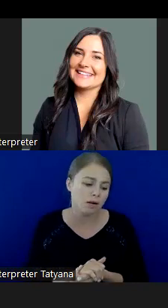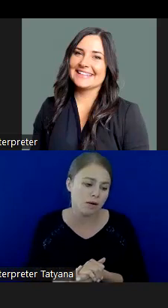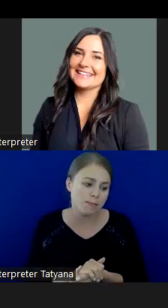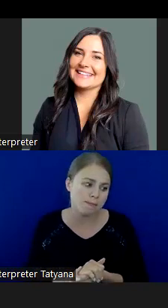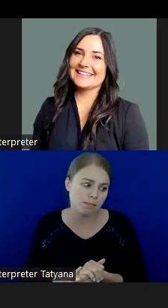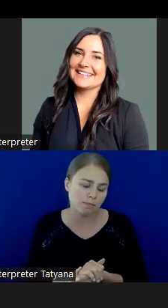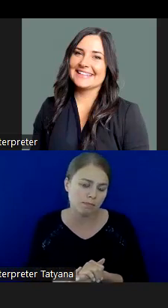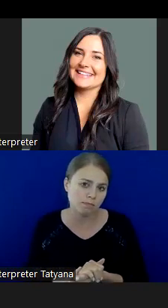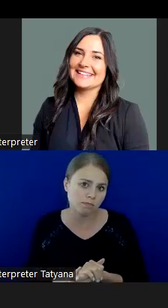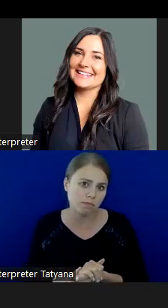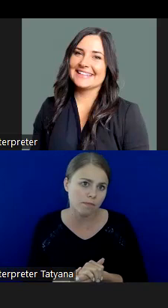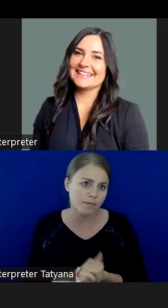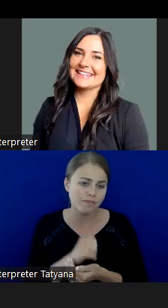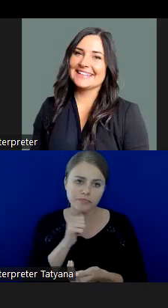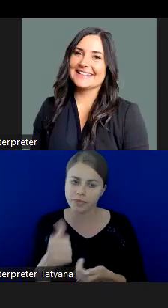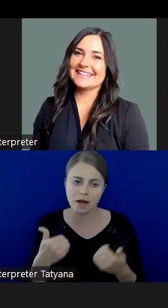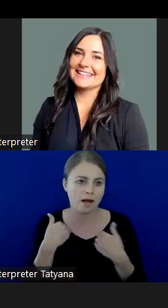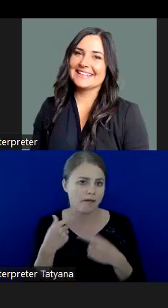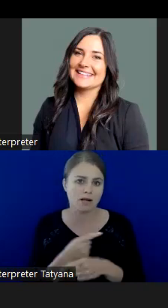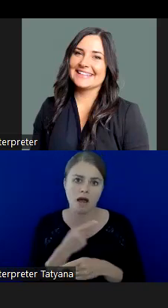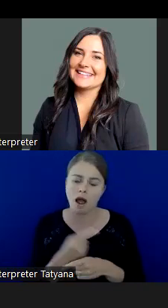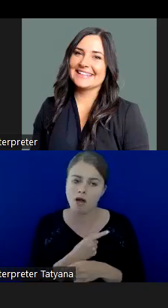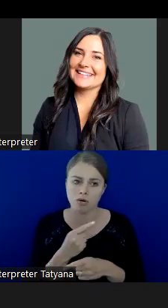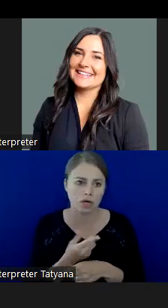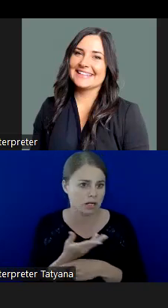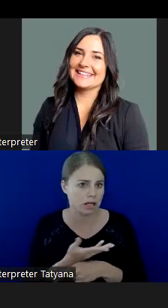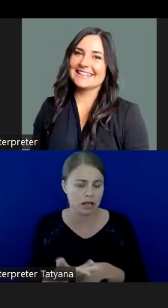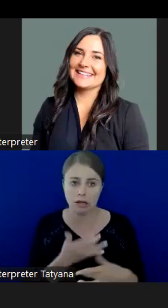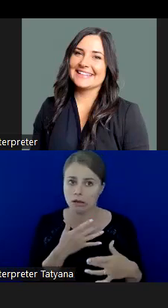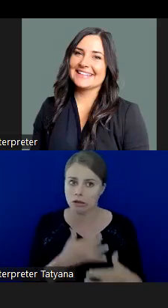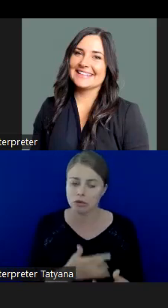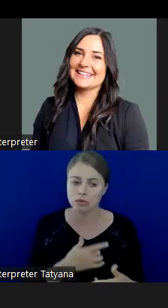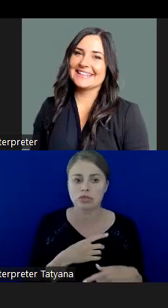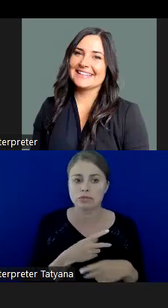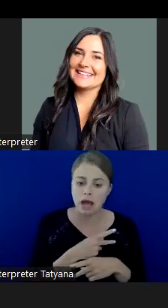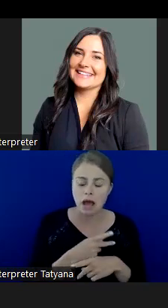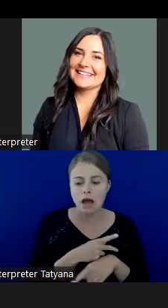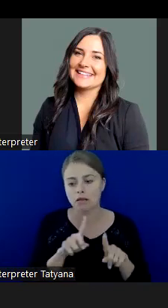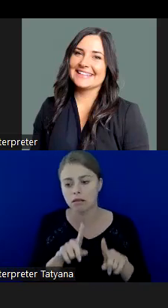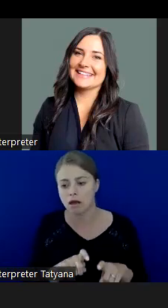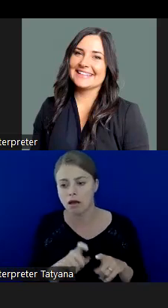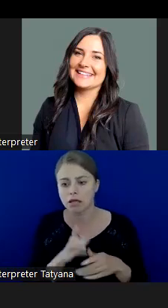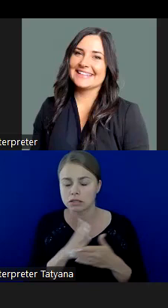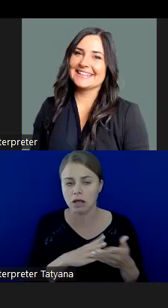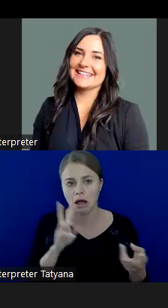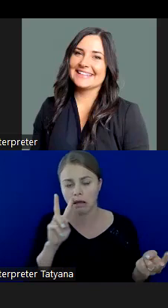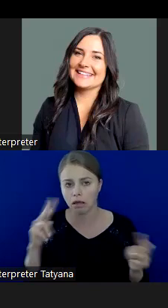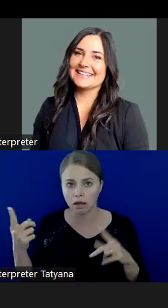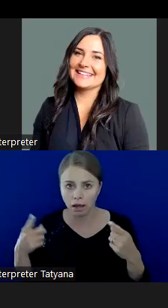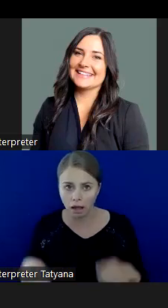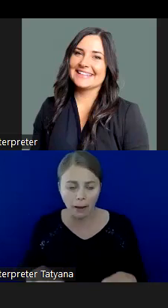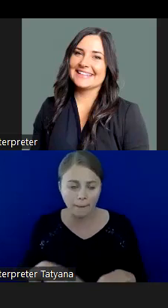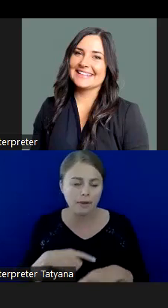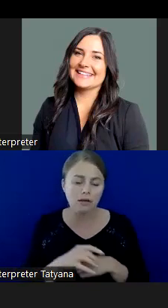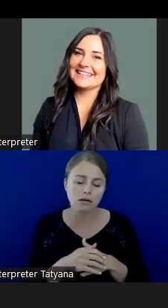not having accurate things. Usually it comes with the math and some of those tests and those things where there's some miscommunication. That miscommunication